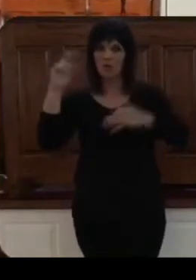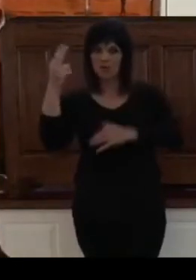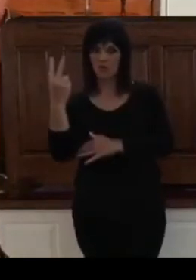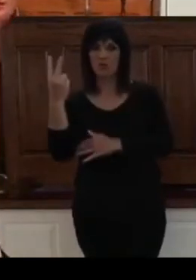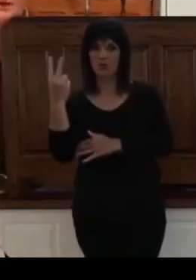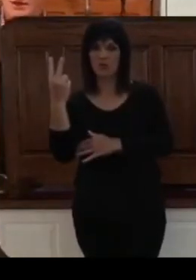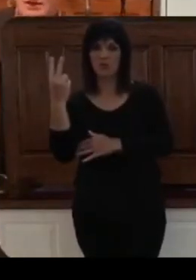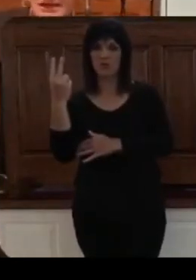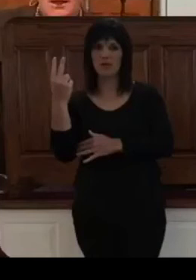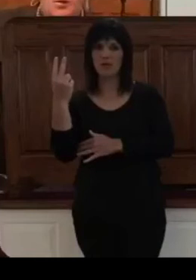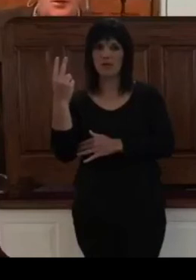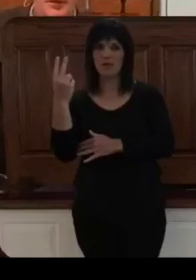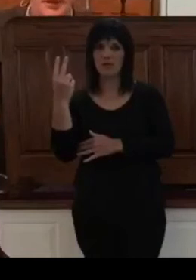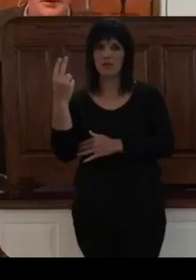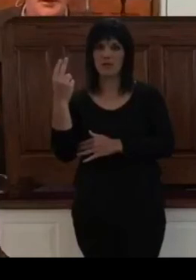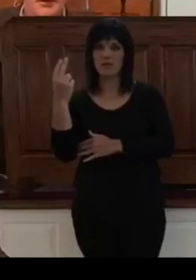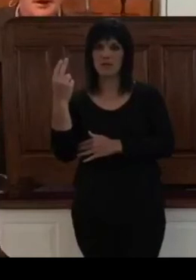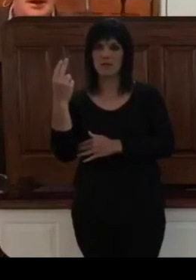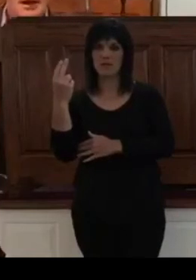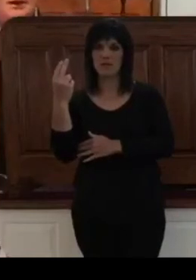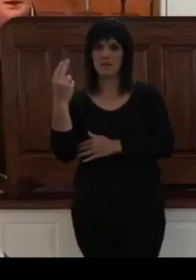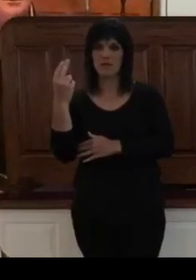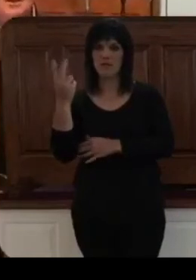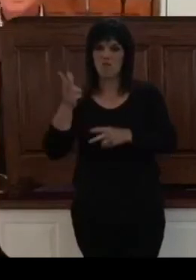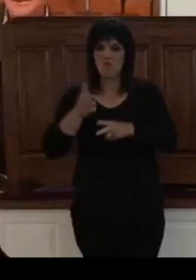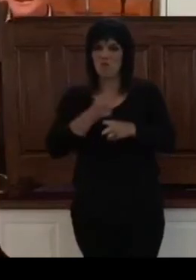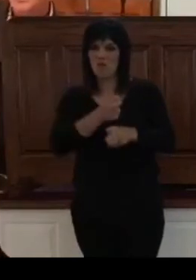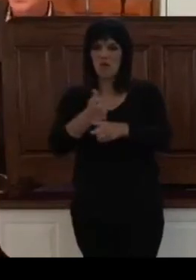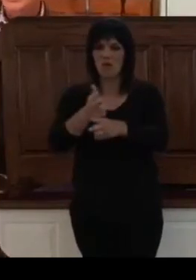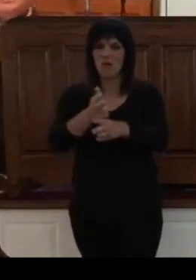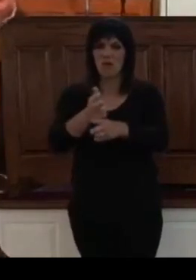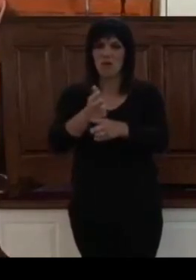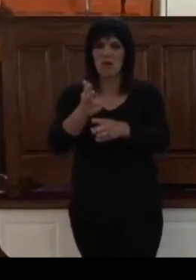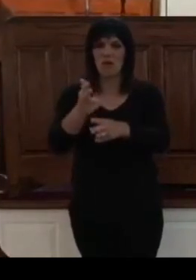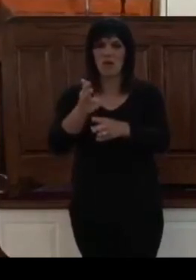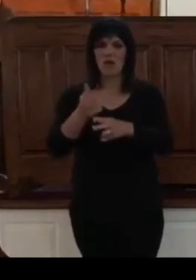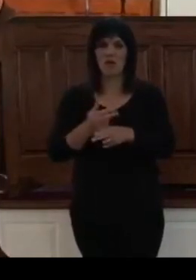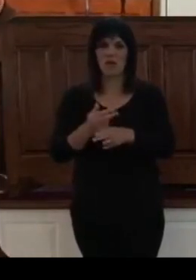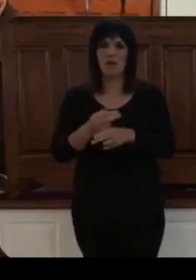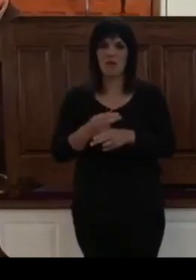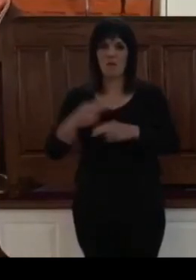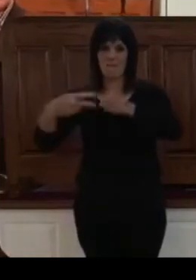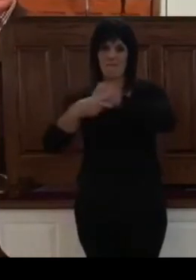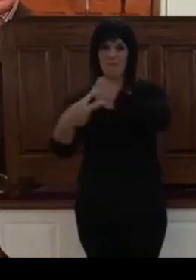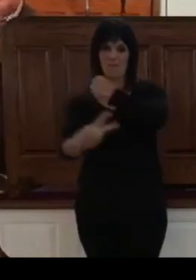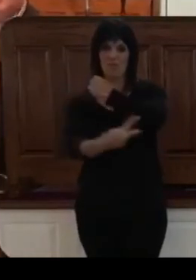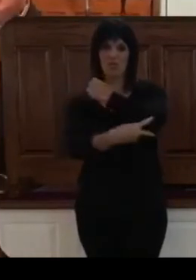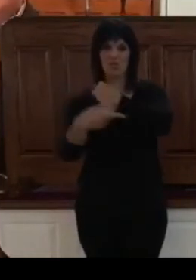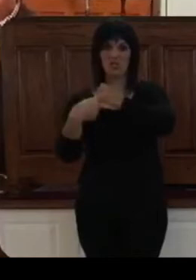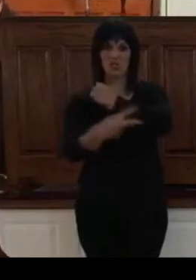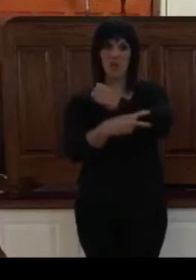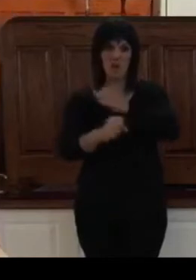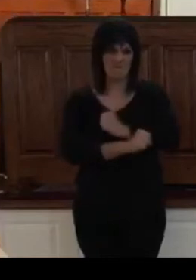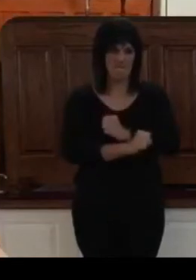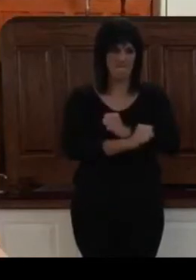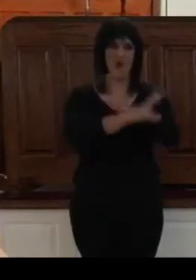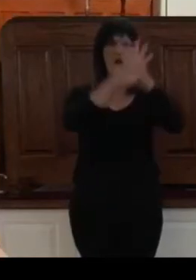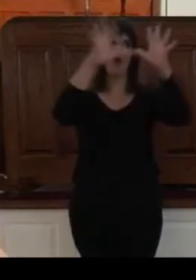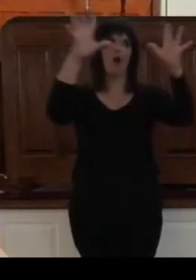War II, that was tank warfare. And how did they stop tanks from going in? They blew up bridges. They would poke holes